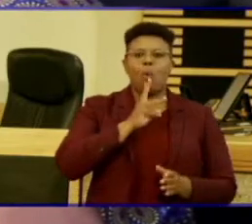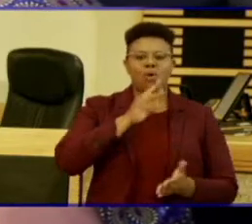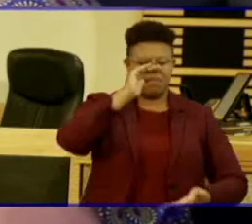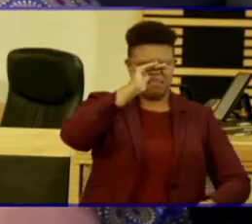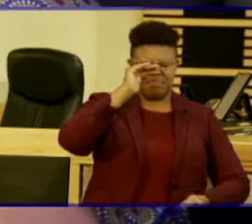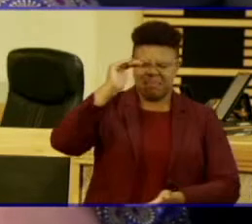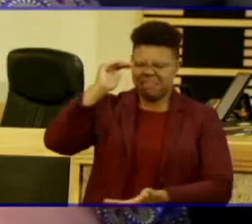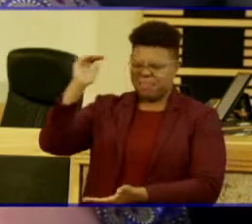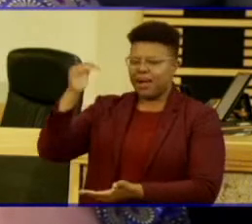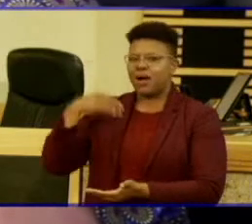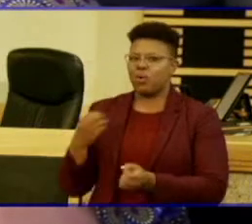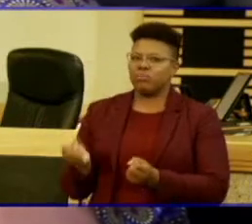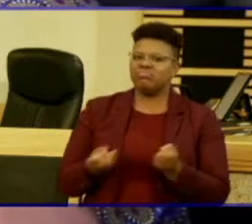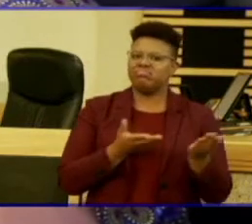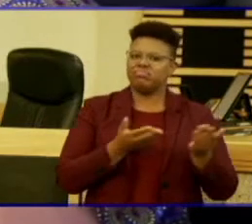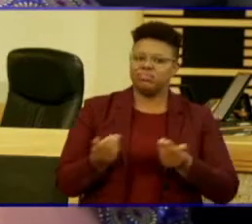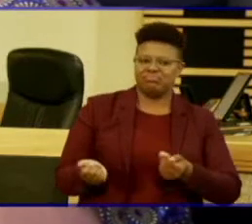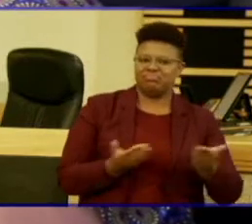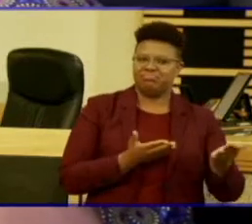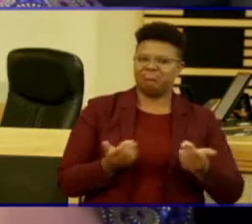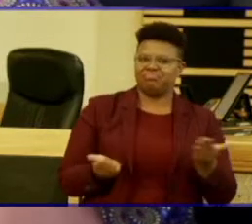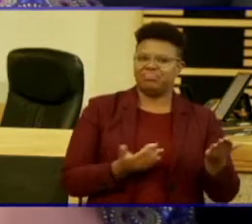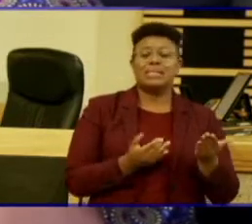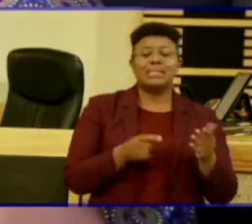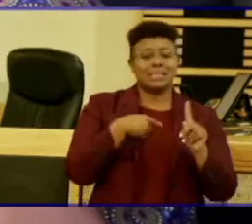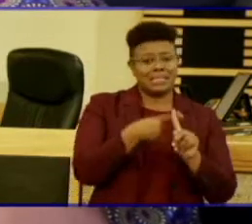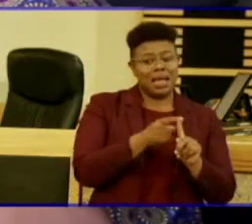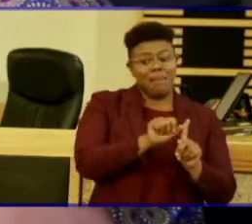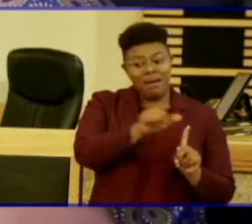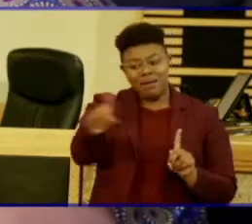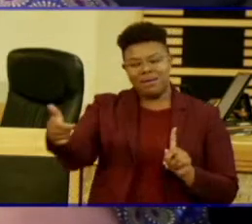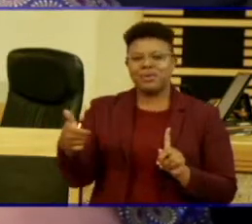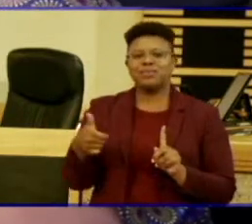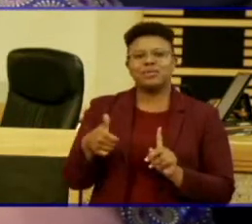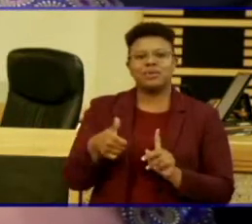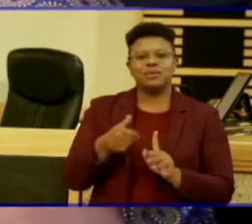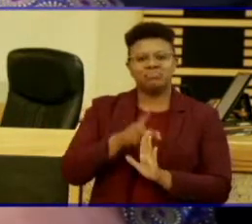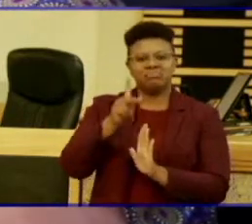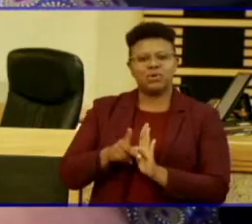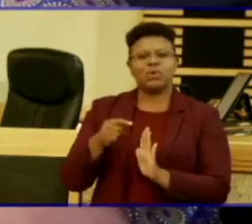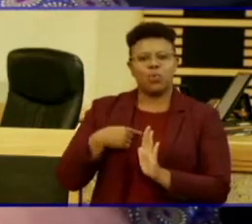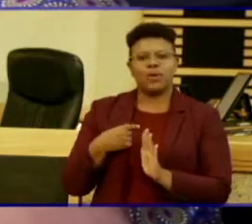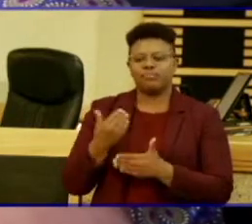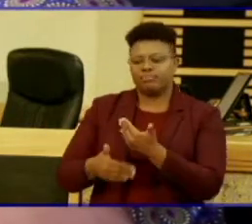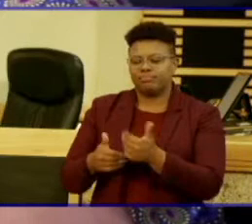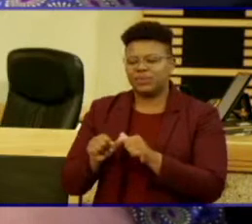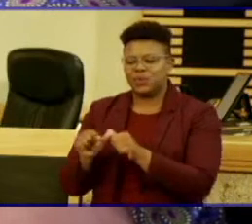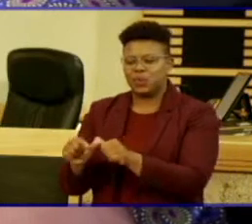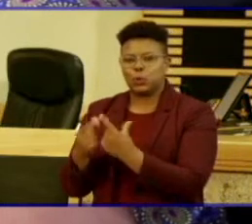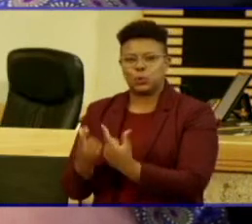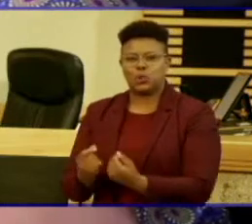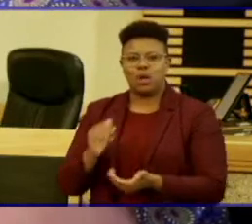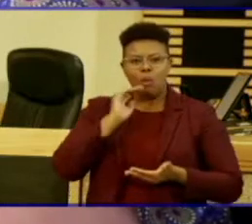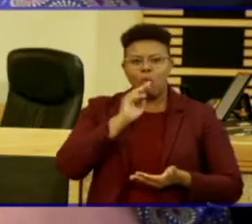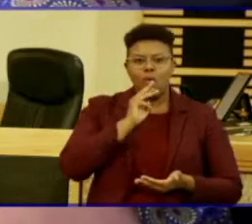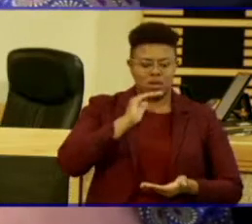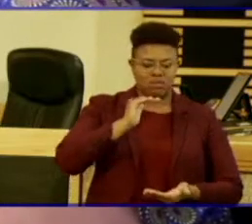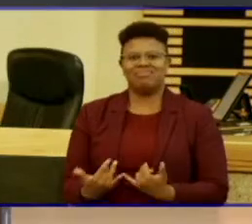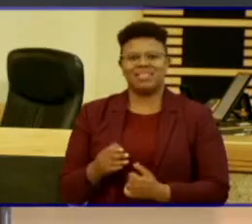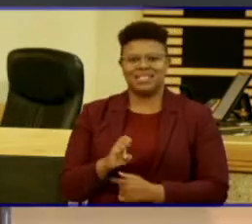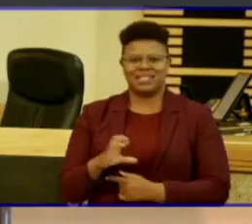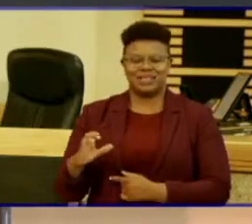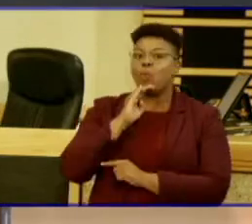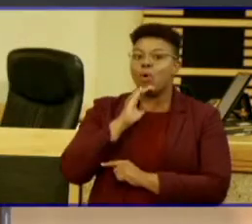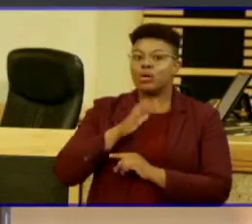infrastructure, several projects are being implemented across the province, particularly through the Regional Bulk Infrastructure Grant